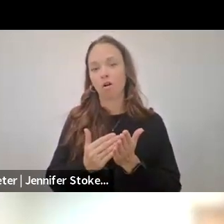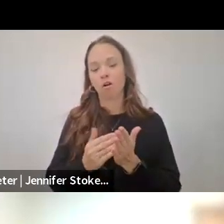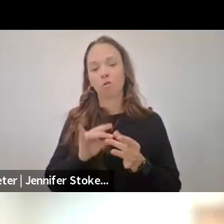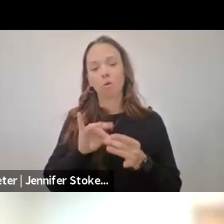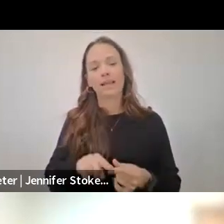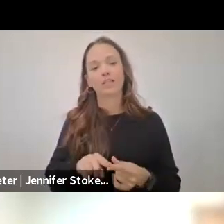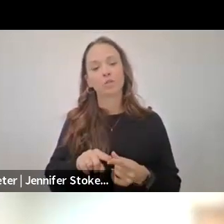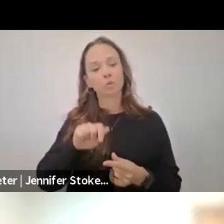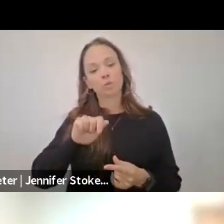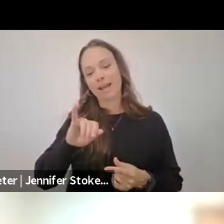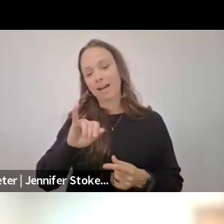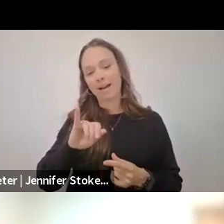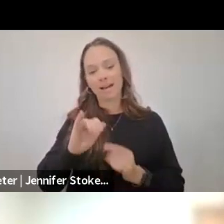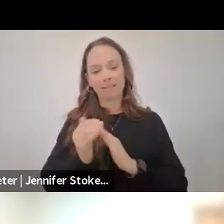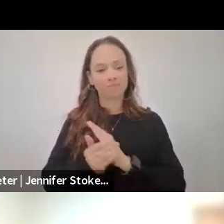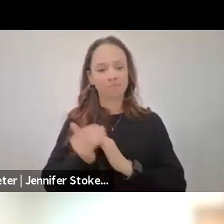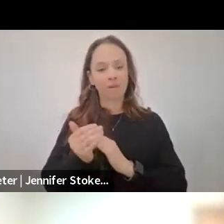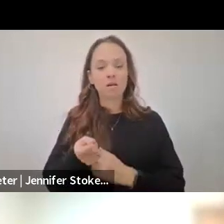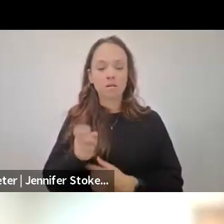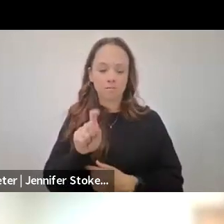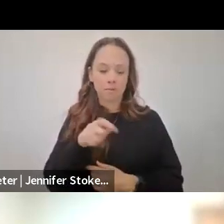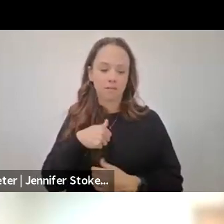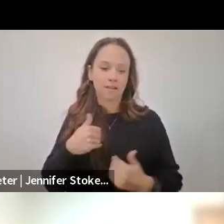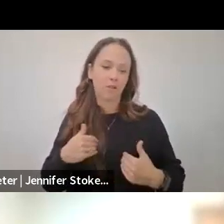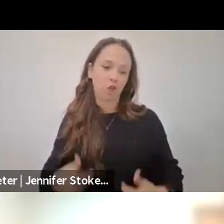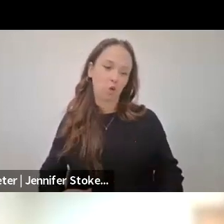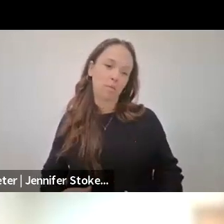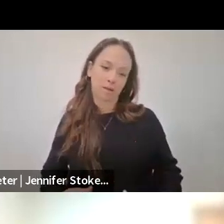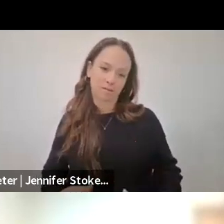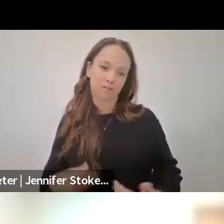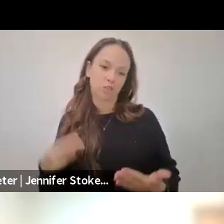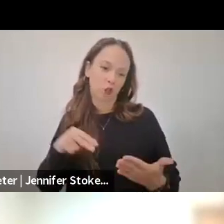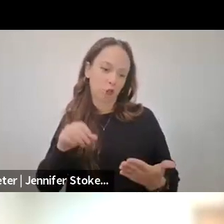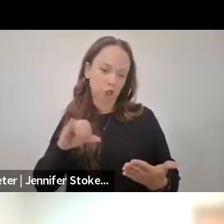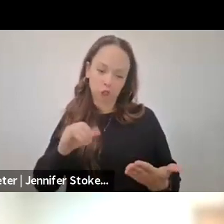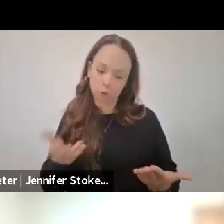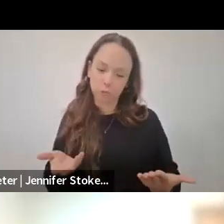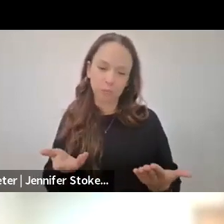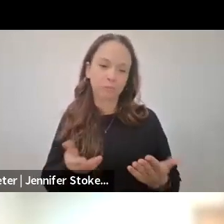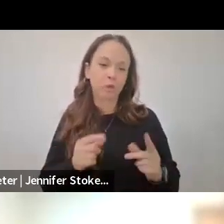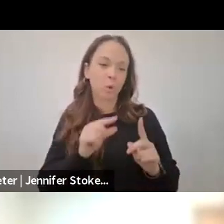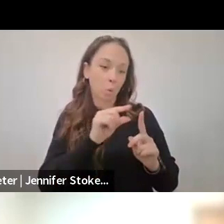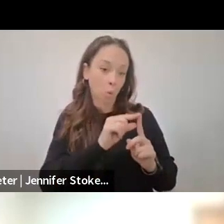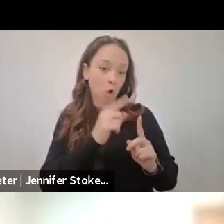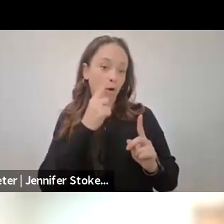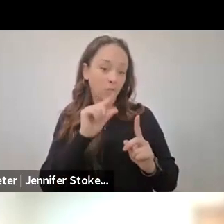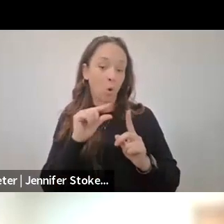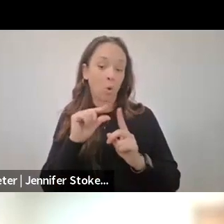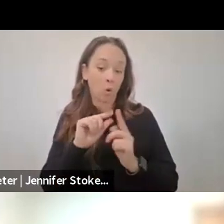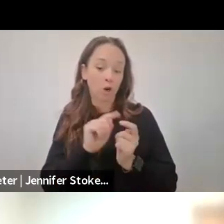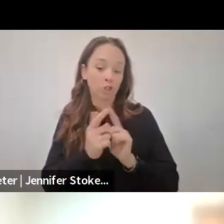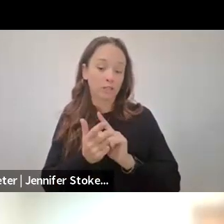translation. You have to have human eyes on these pieces, because word for word translation does